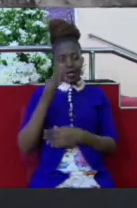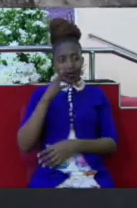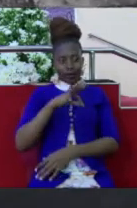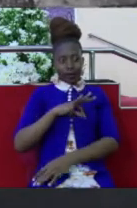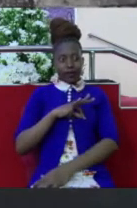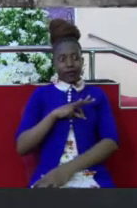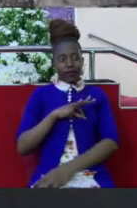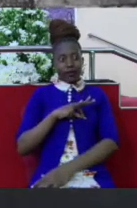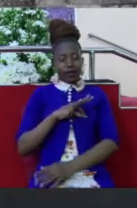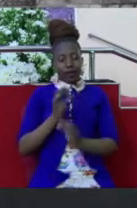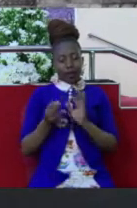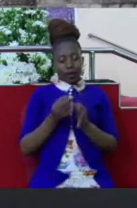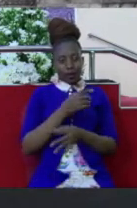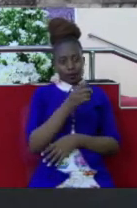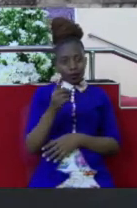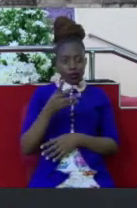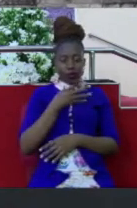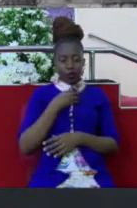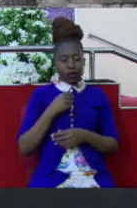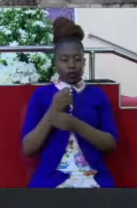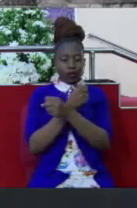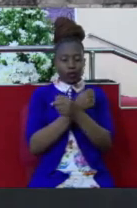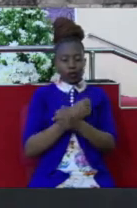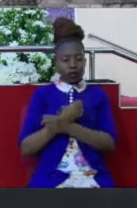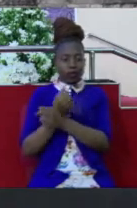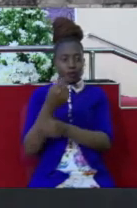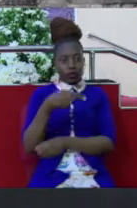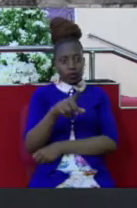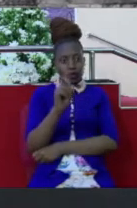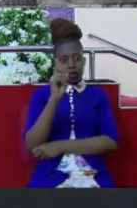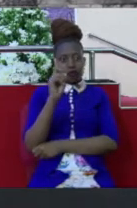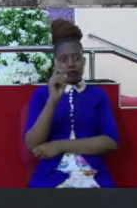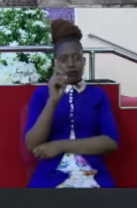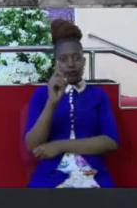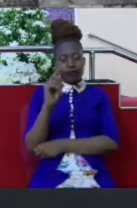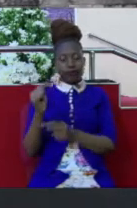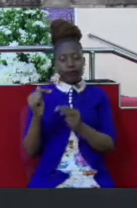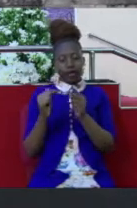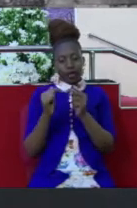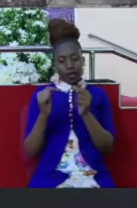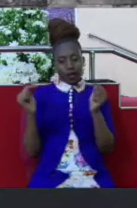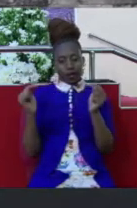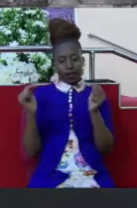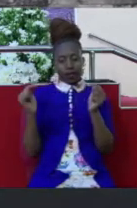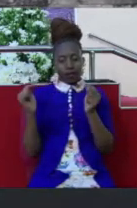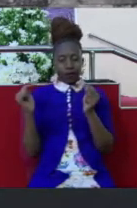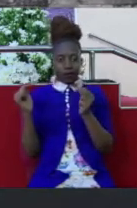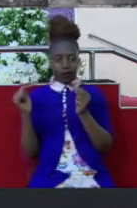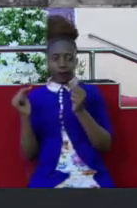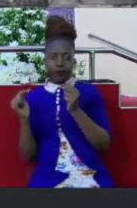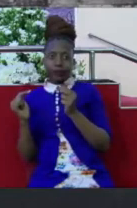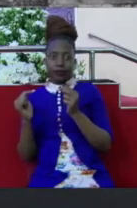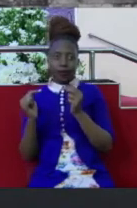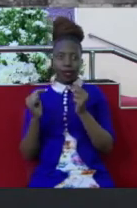to protect yourself, ukitaka kujilinda wewe mwenyewe, against future catastrophic events, katika mambo ambayo yatatokea,